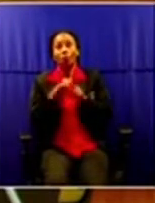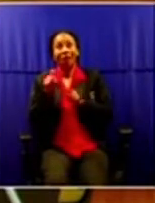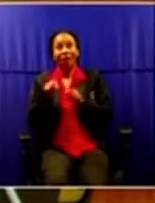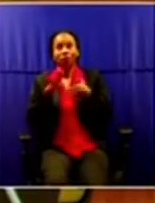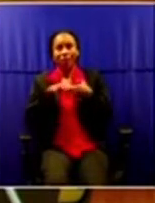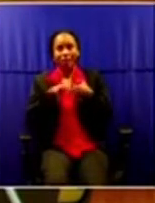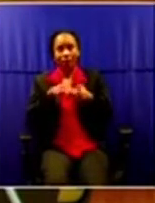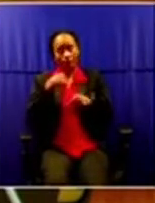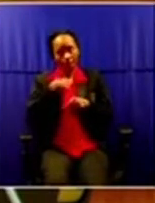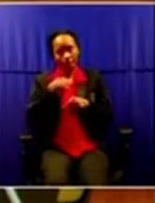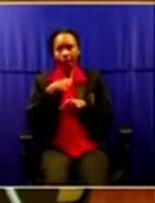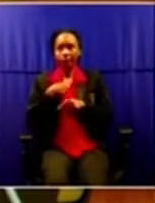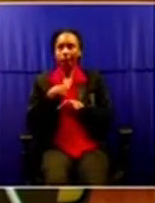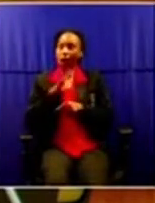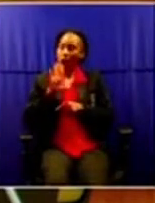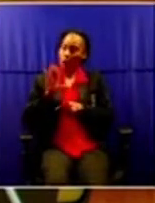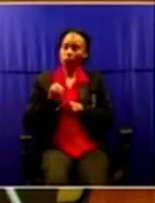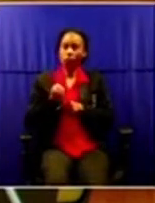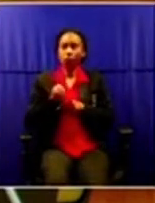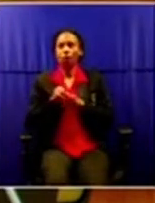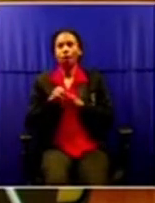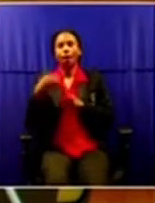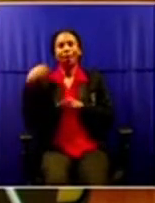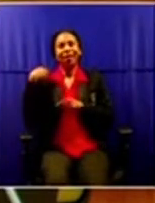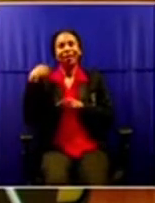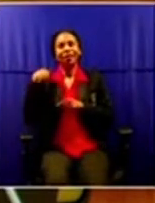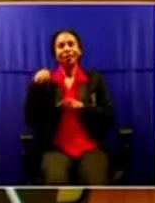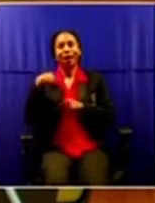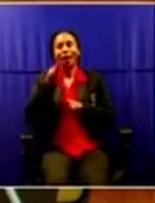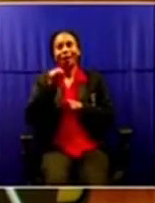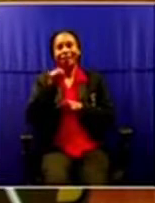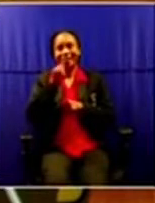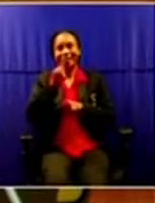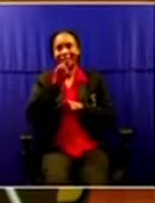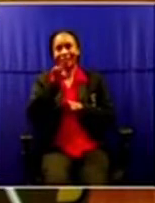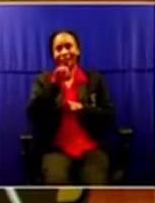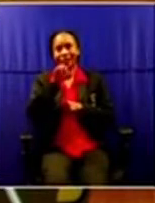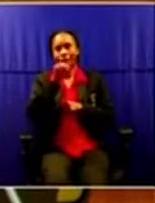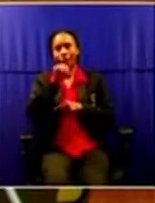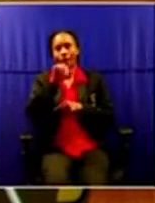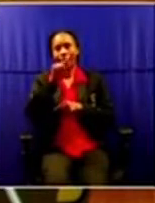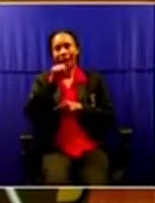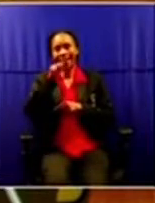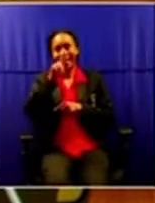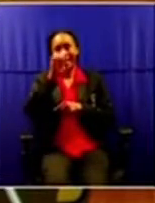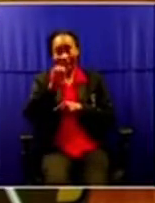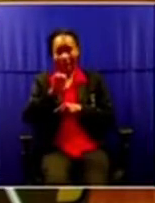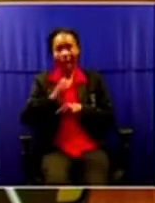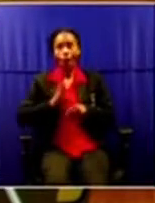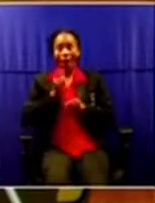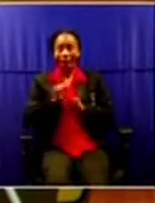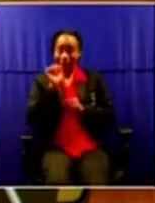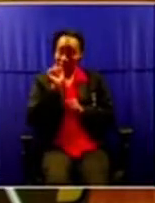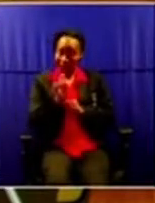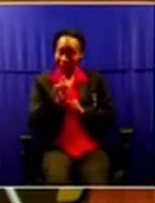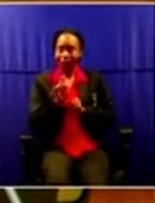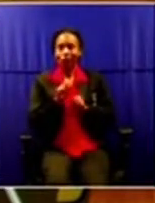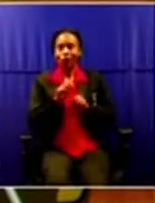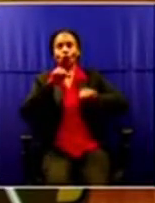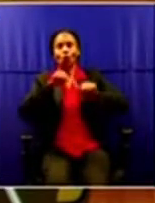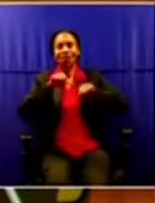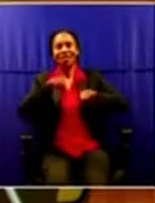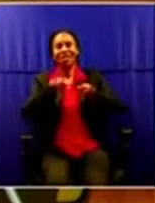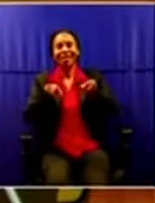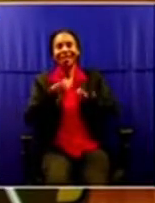Minister Nzimande to get on with the process, and I want to meet those scientists and say, this is now